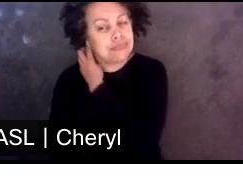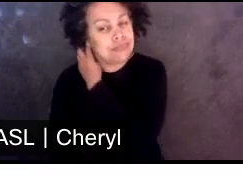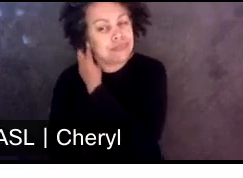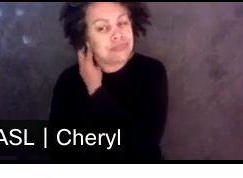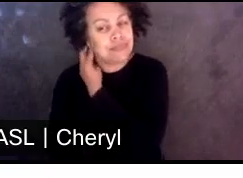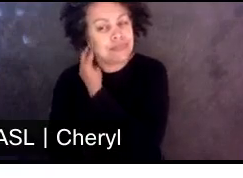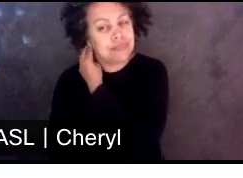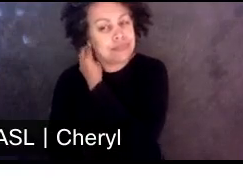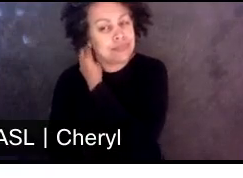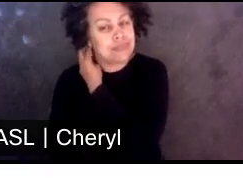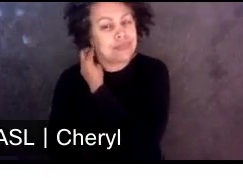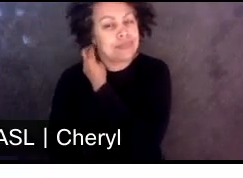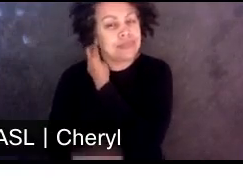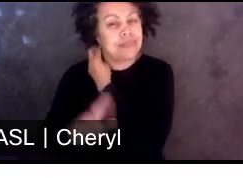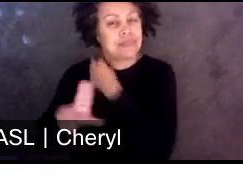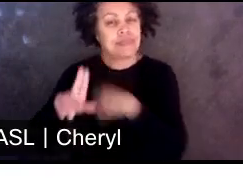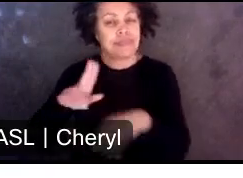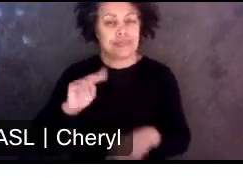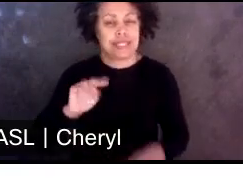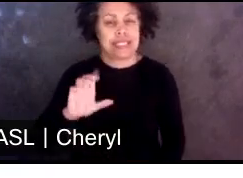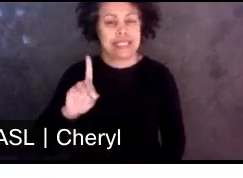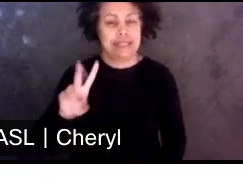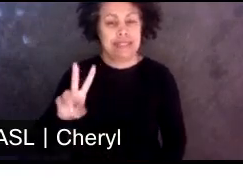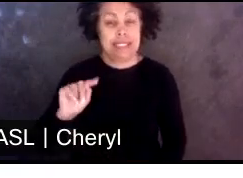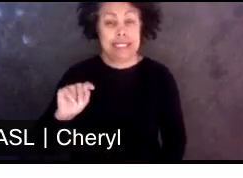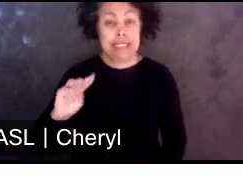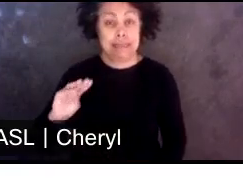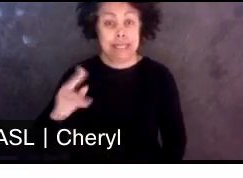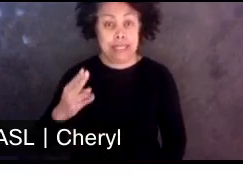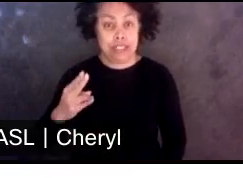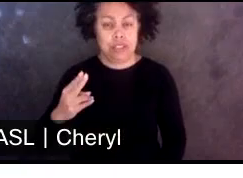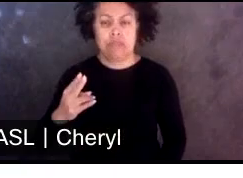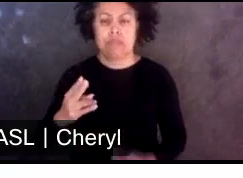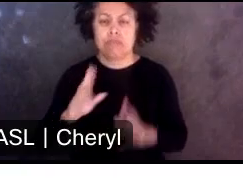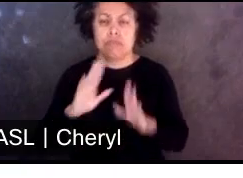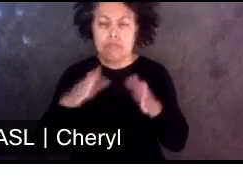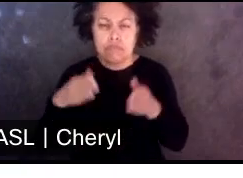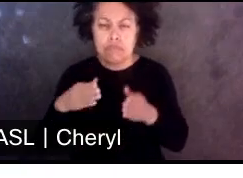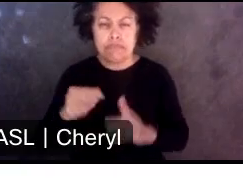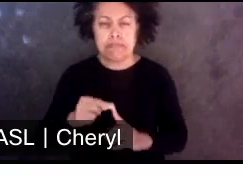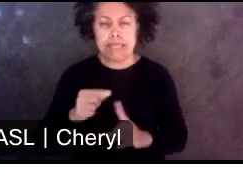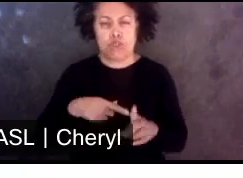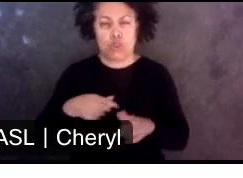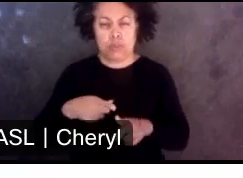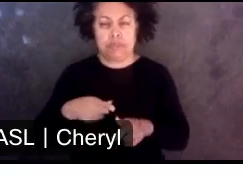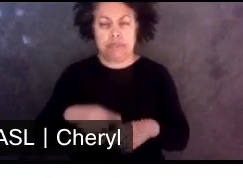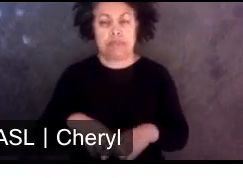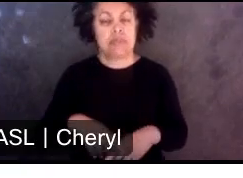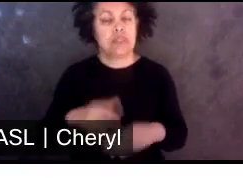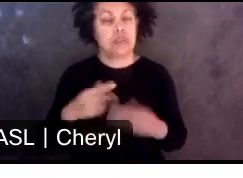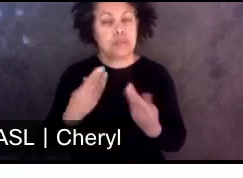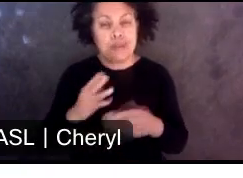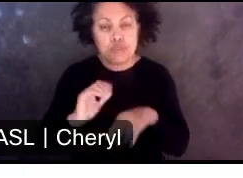The National Center on Domestic Violence, Trauma, and Mental Health is a special issue resource center offering training and technical